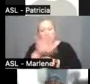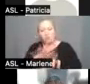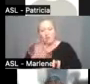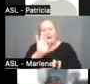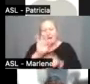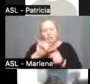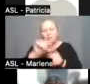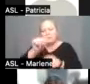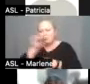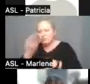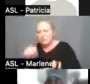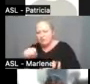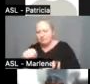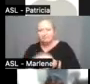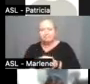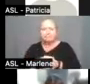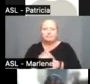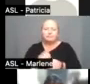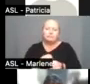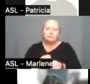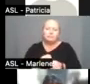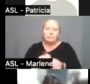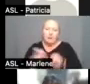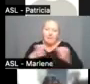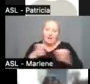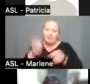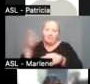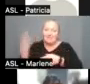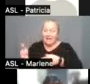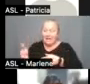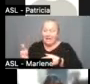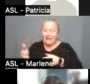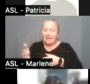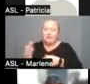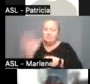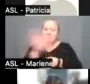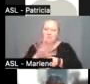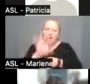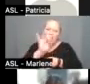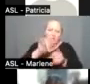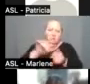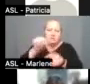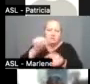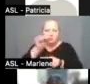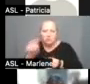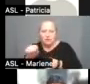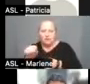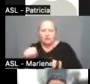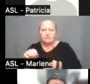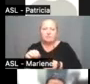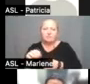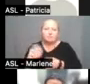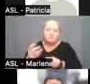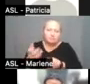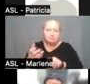percent on um the management side um it's been you know eight to ten percent um again